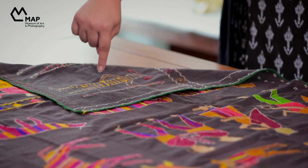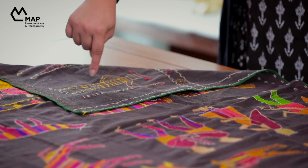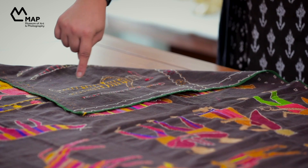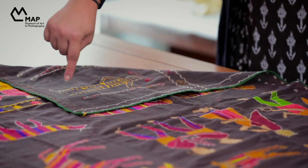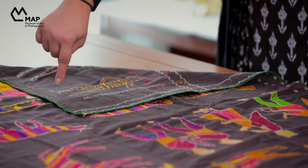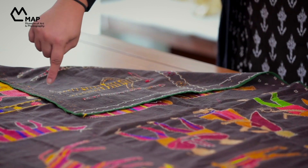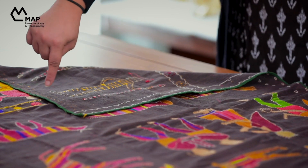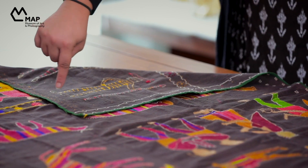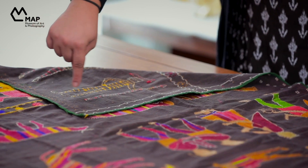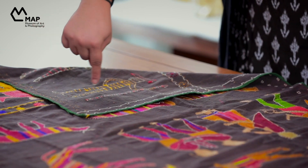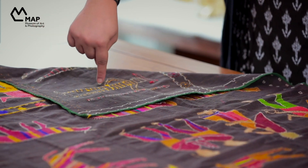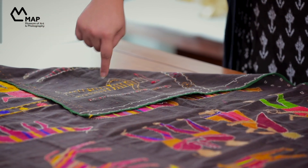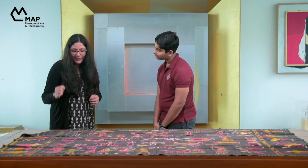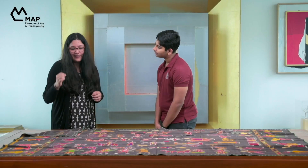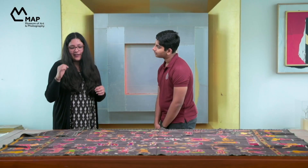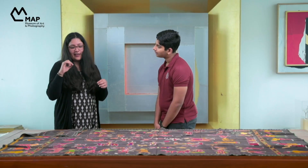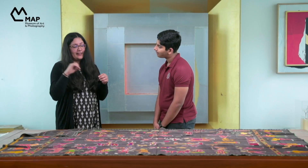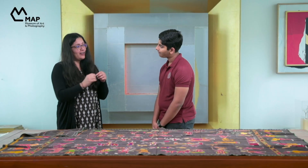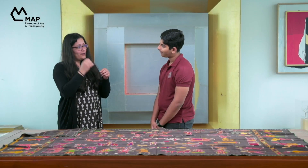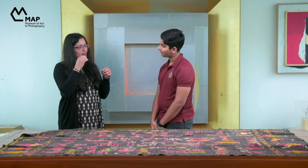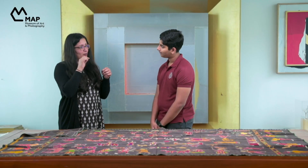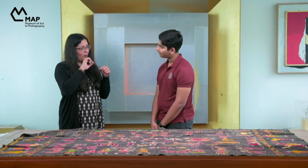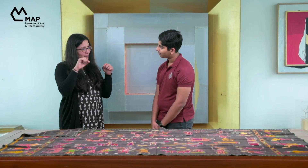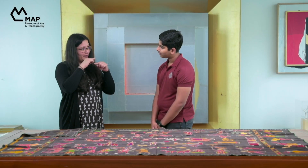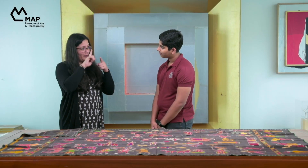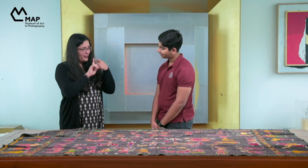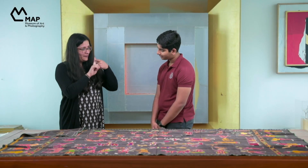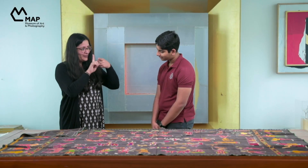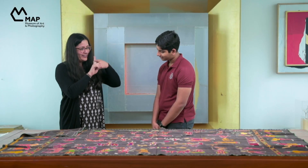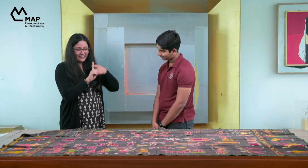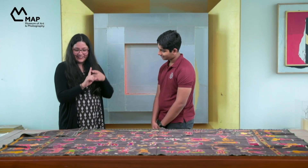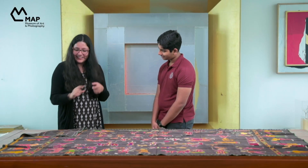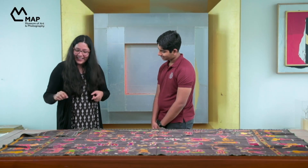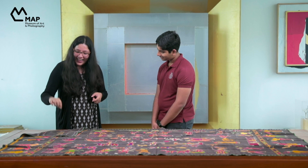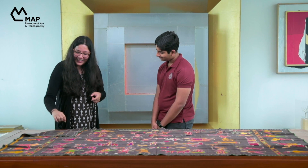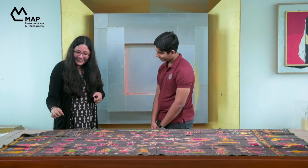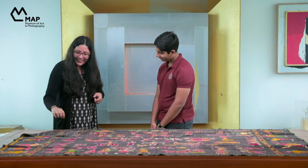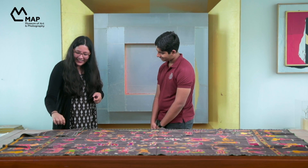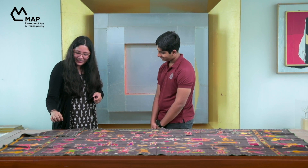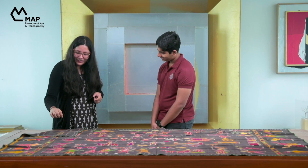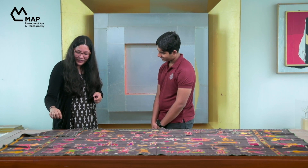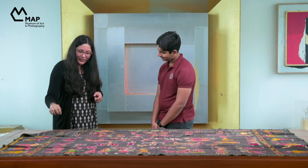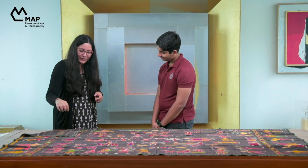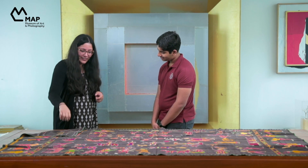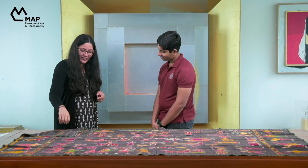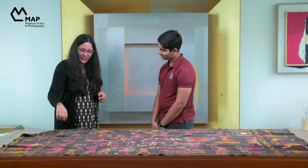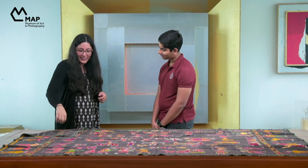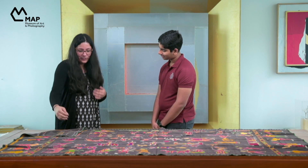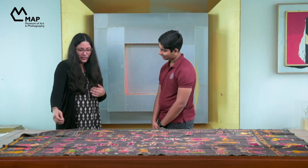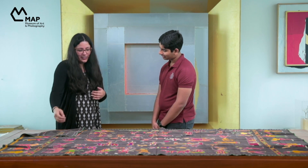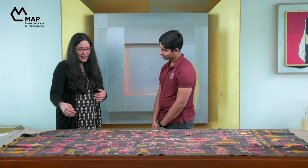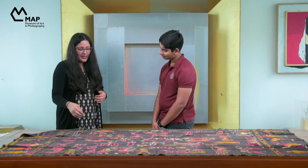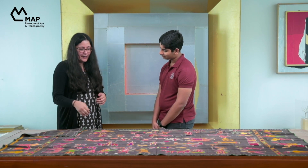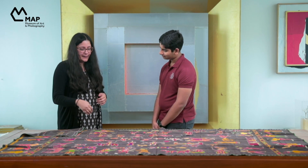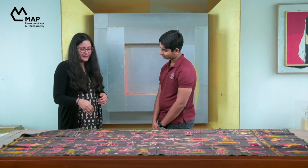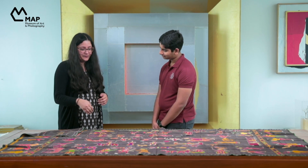of the threads on this base cloth, and they count the warp and the weft, as they kind of draw the figure or